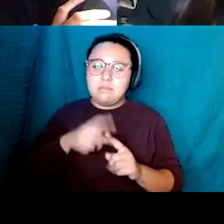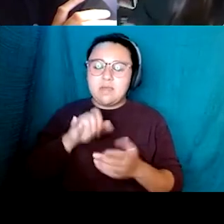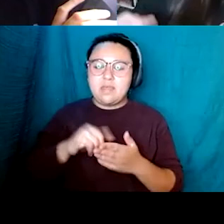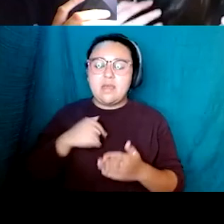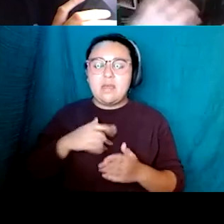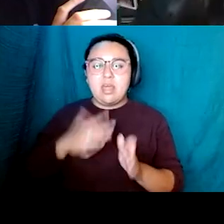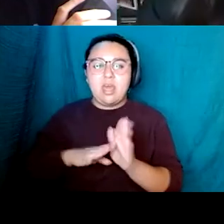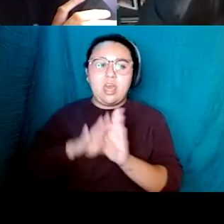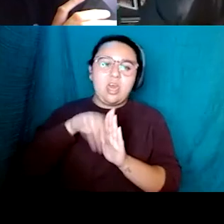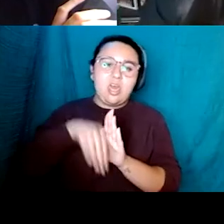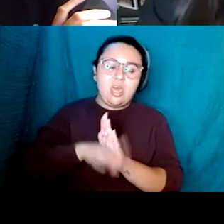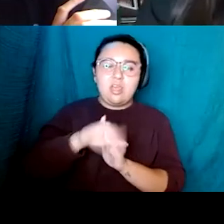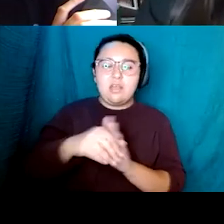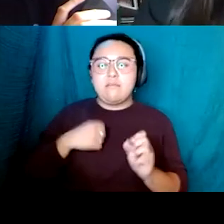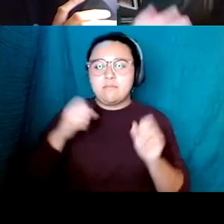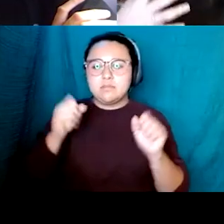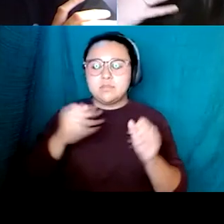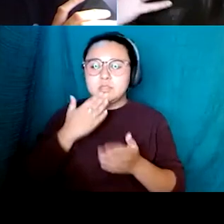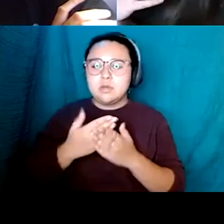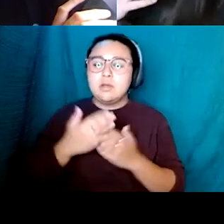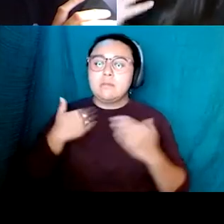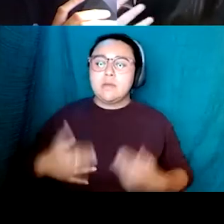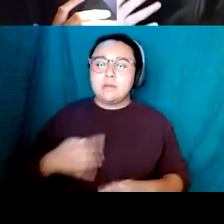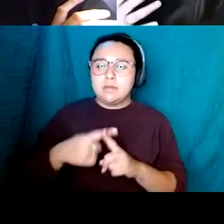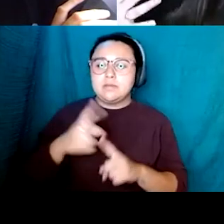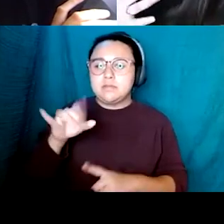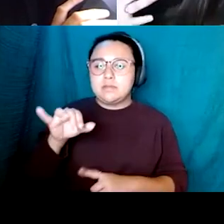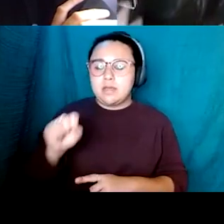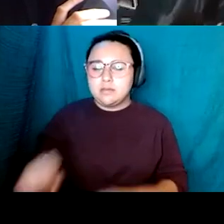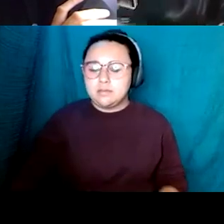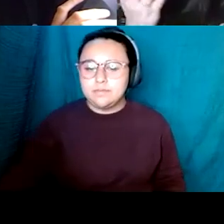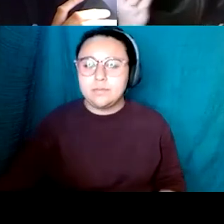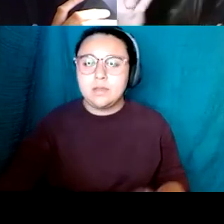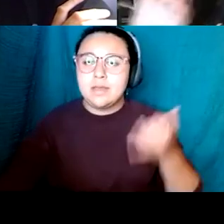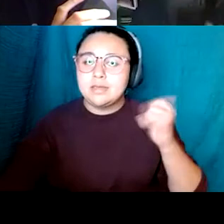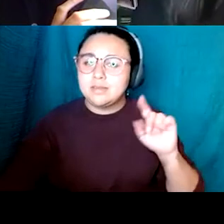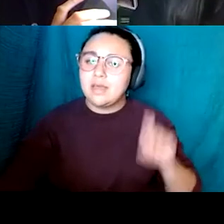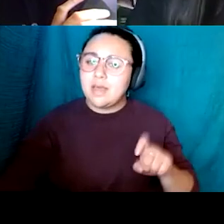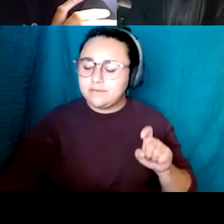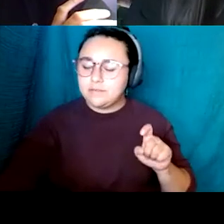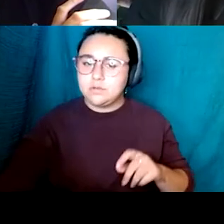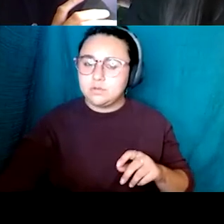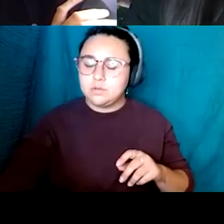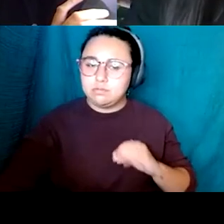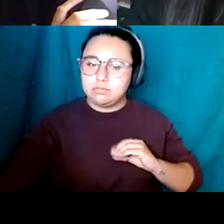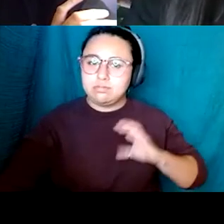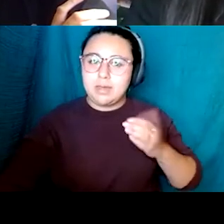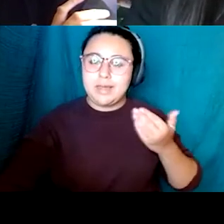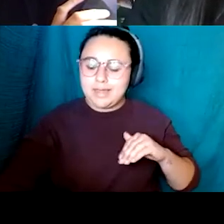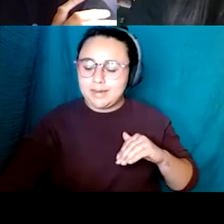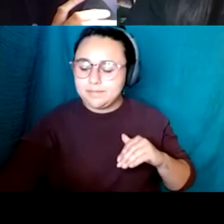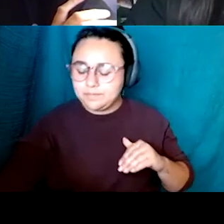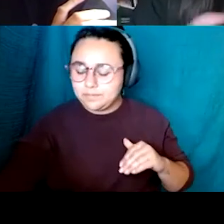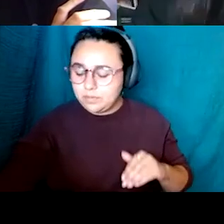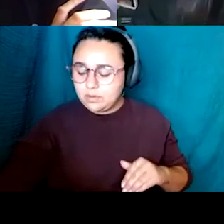and downs where I'm having incredibly good body positive days. And then, you know, I still need to bring myself back up again and just